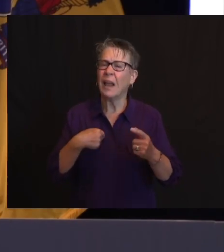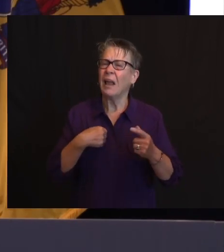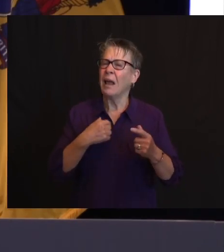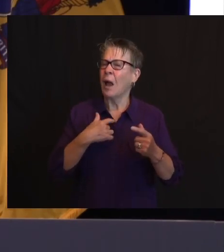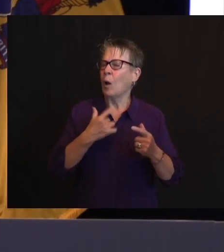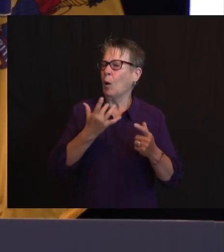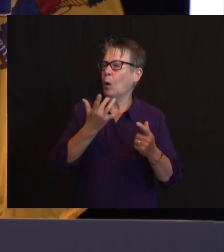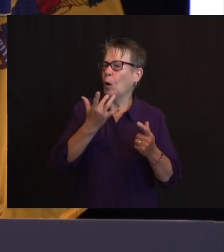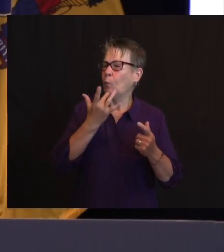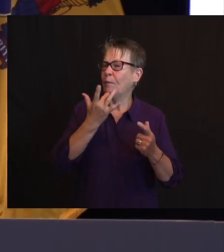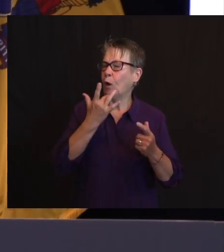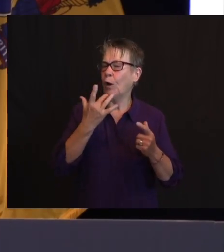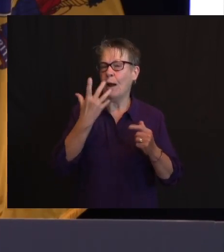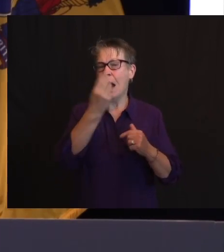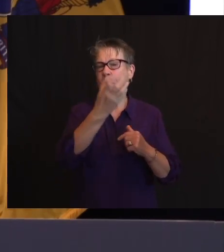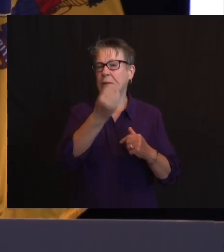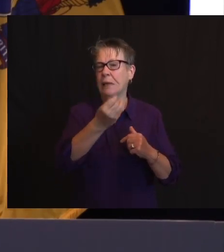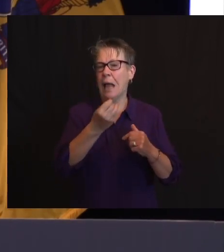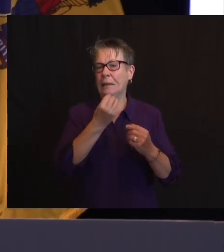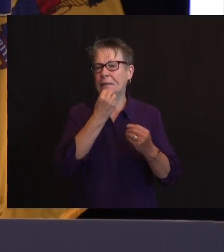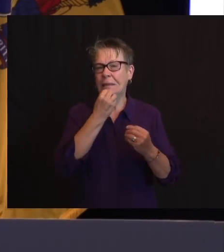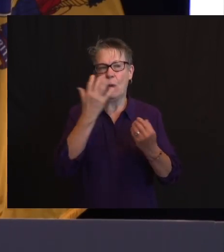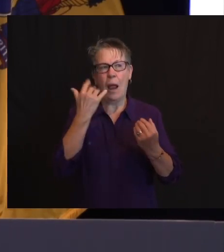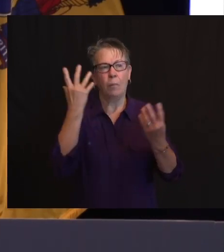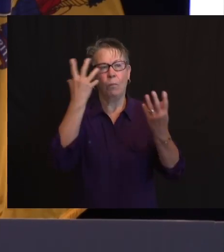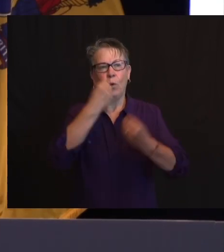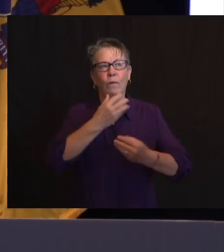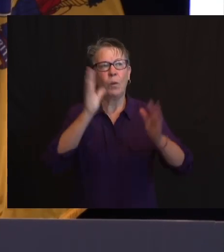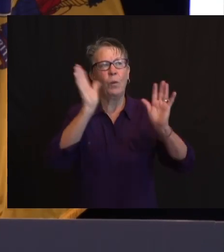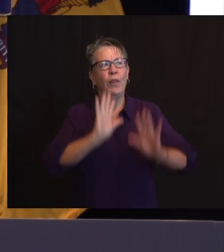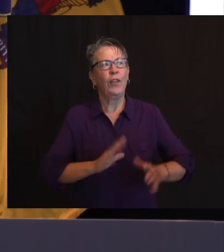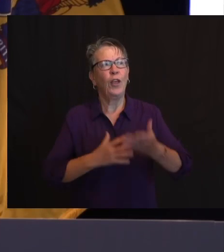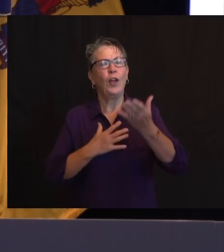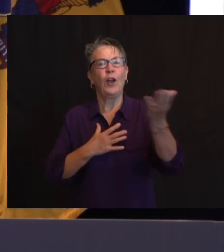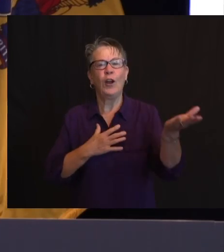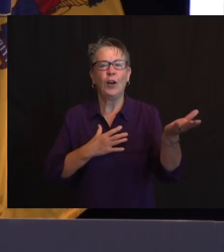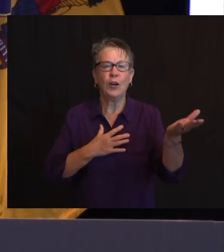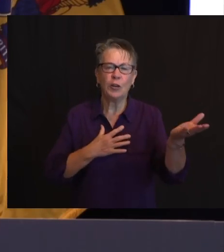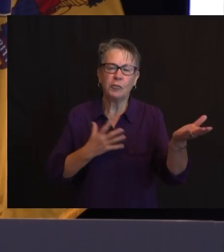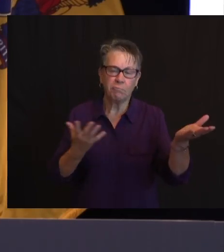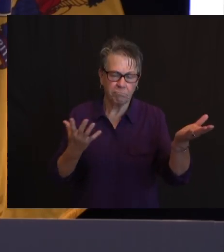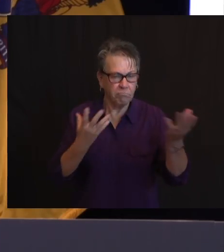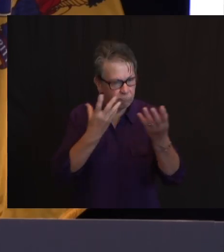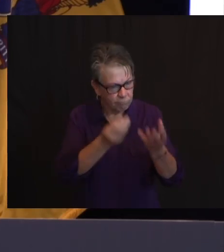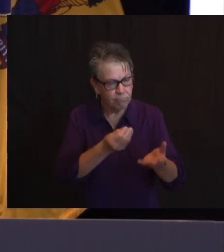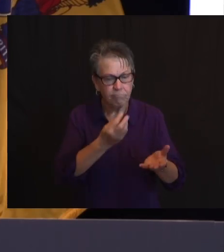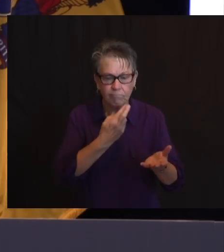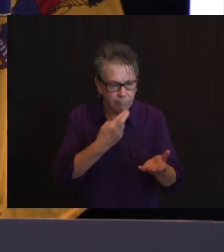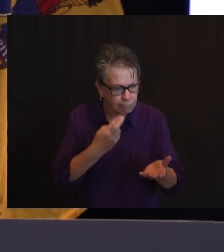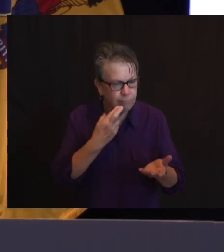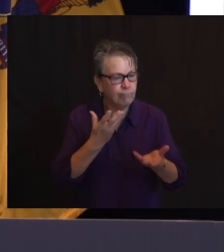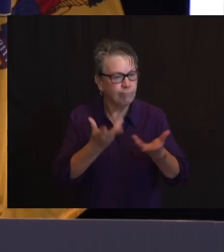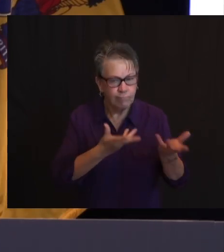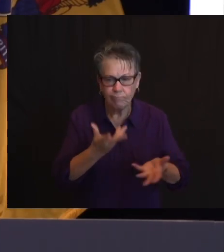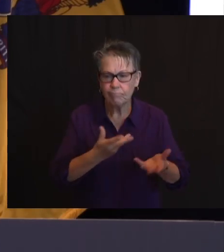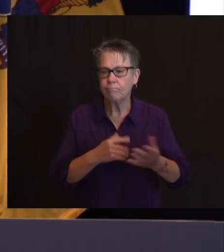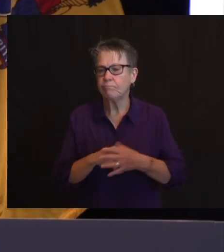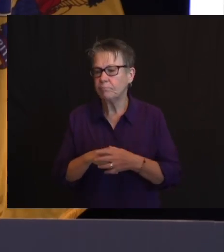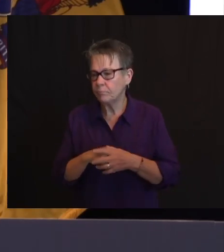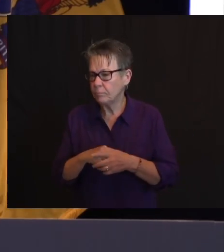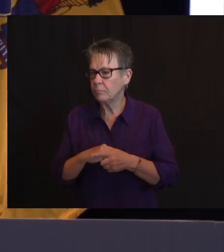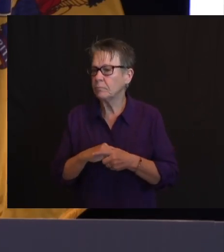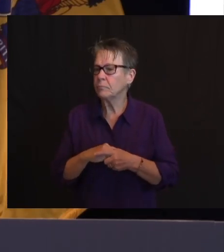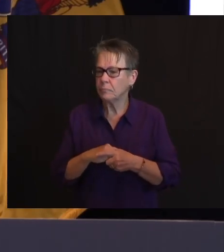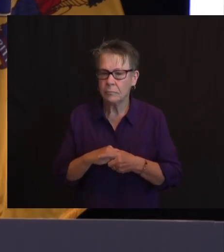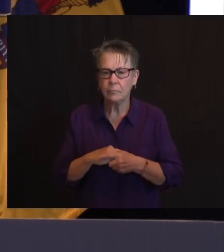only, Judy, the exception is probably the last point you raised. We need more of you to pick up the phone and answer the call. And just be